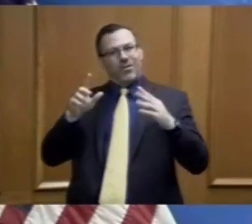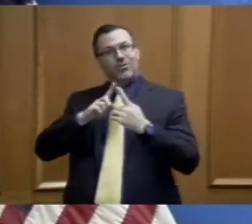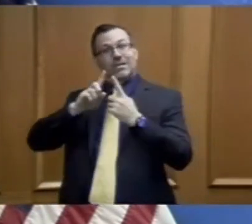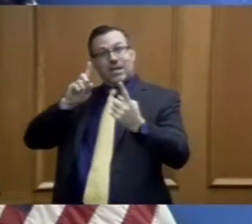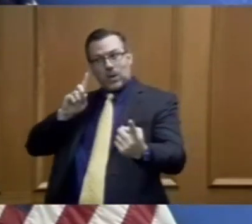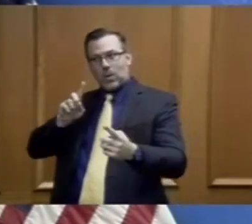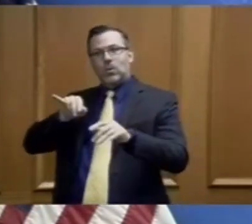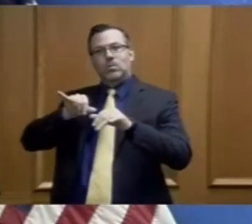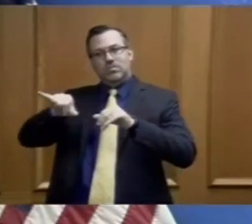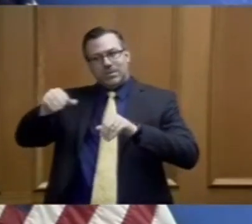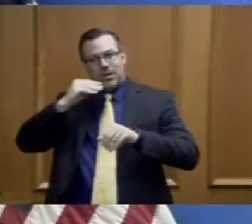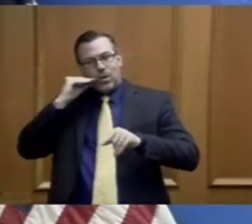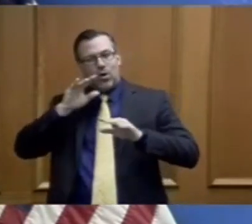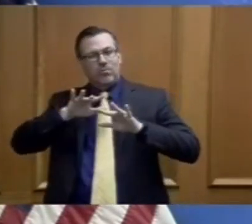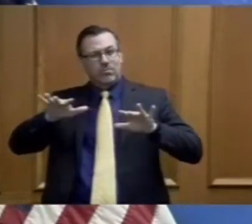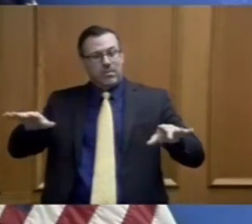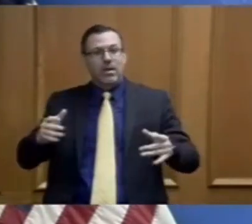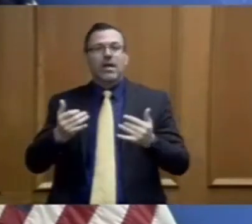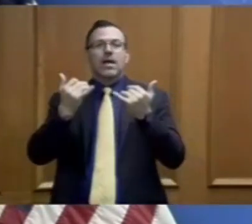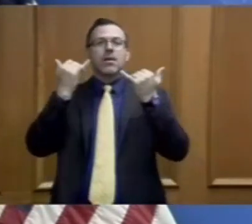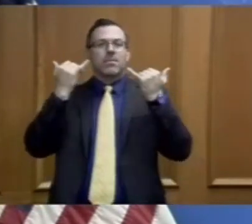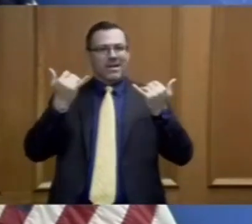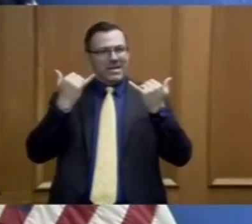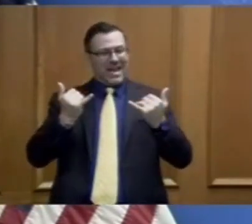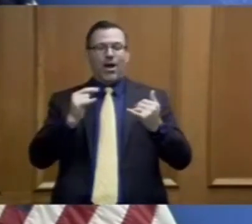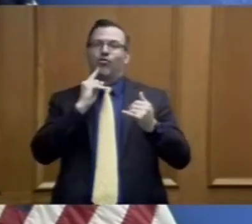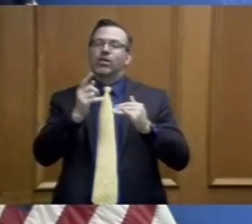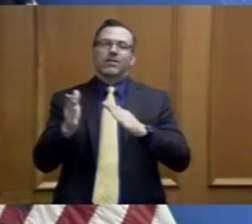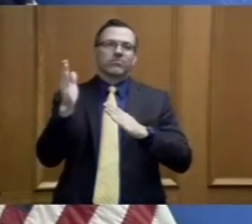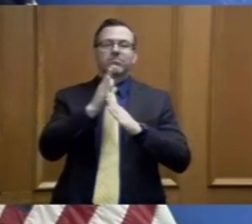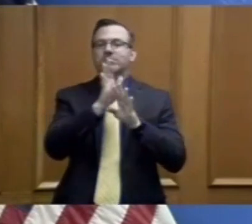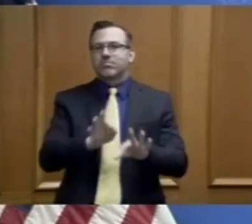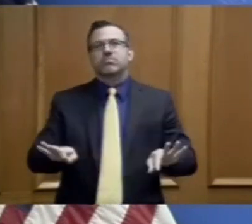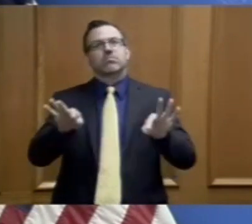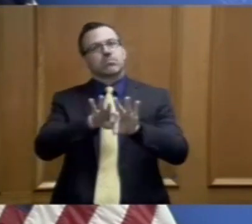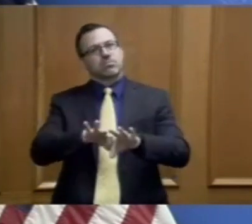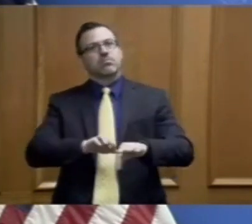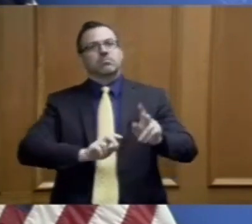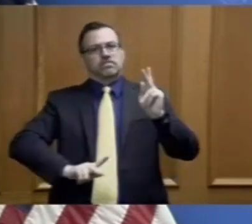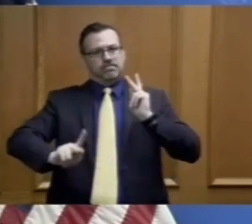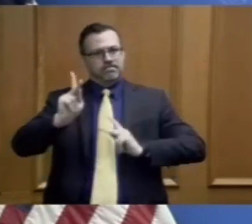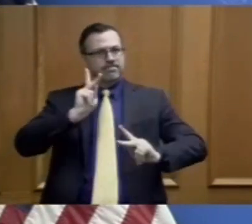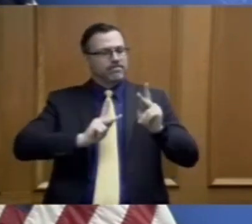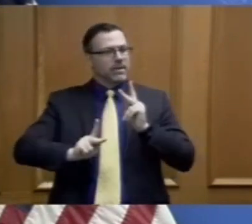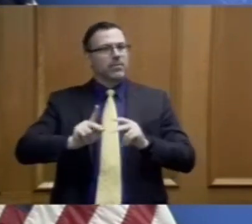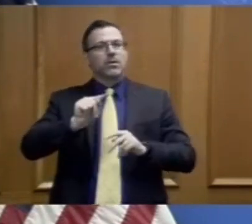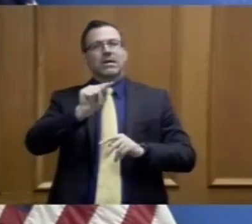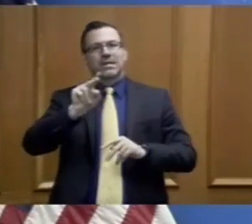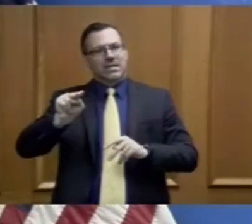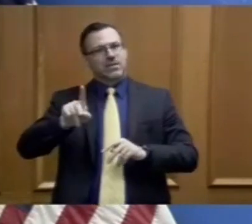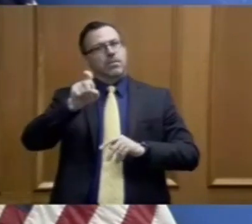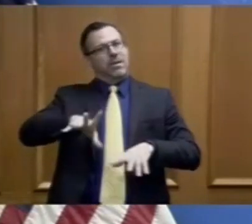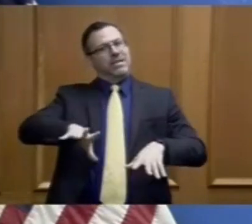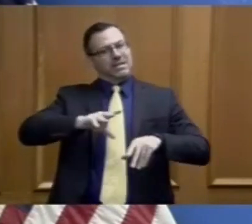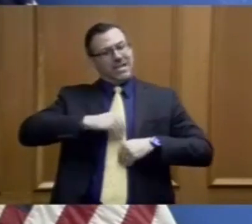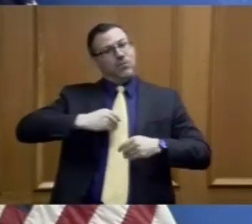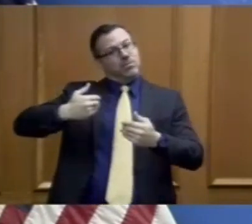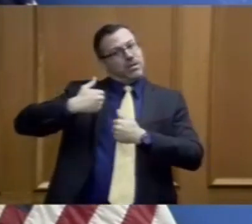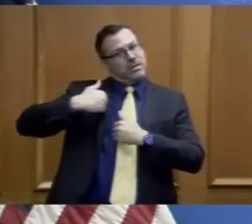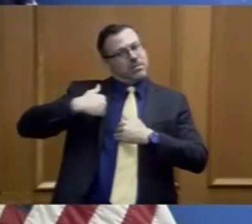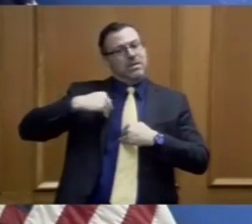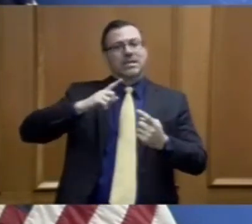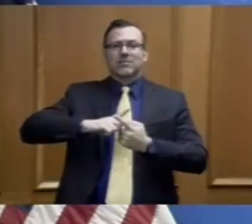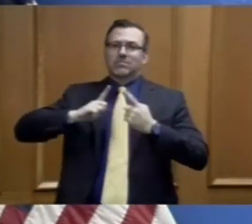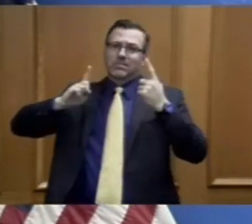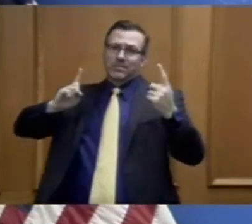to re-engage in a greater way. Now more than ever, Tennesseans need to do their part to stay apart and make sure they